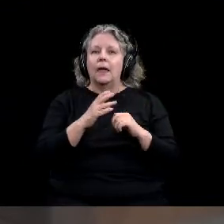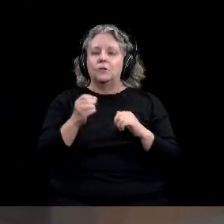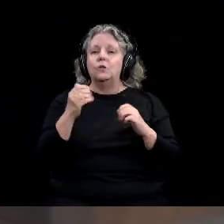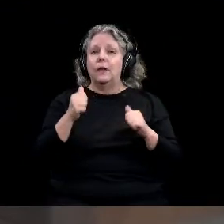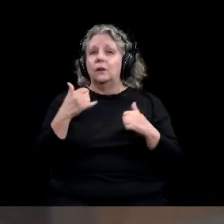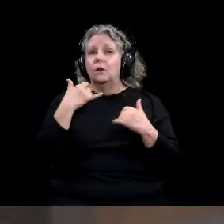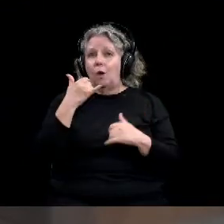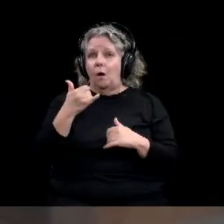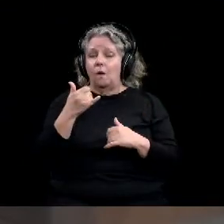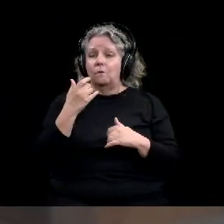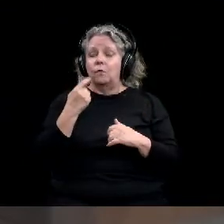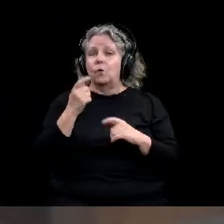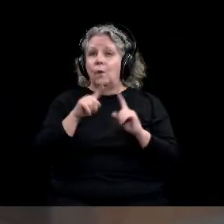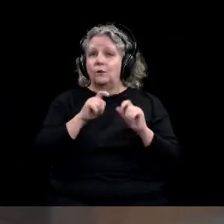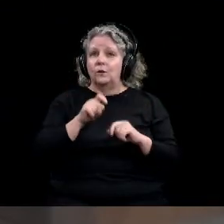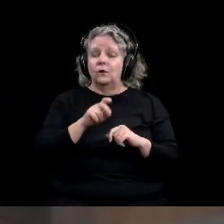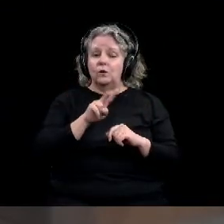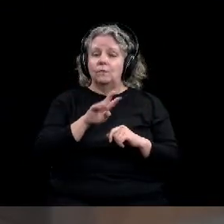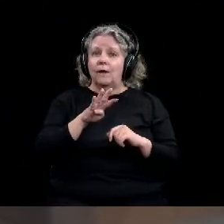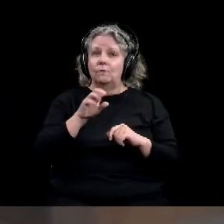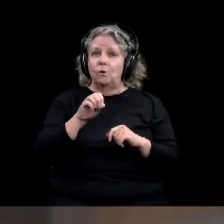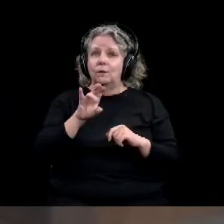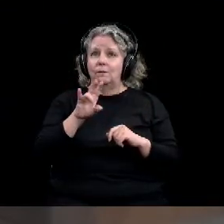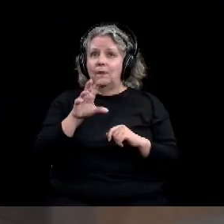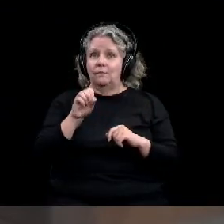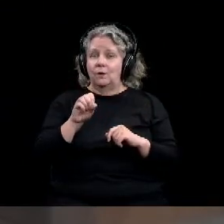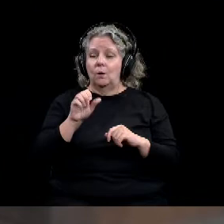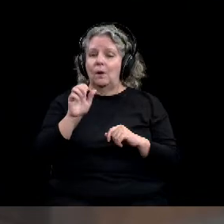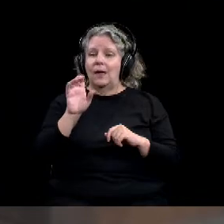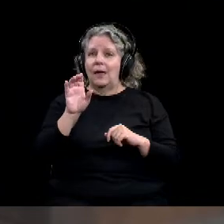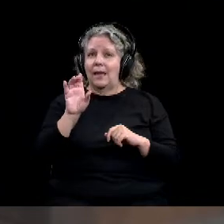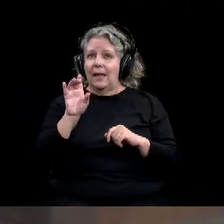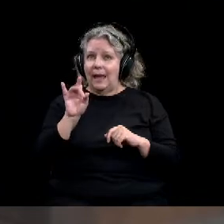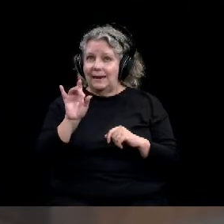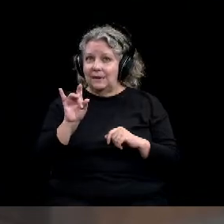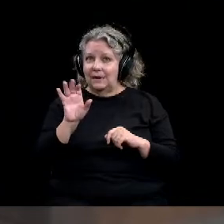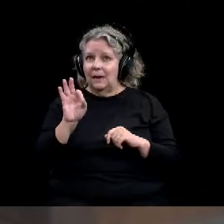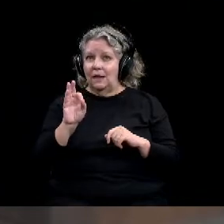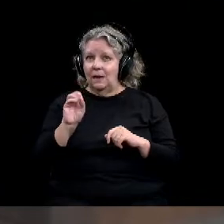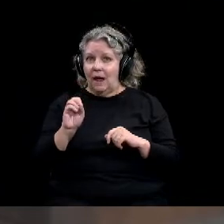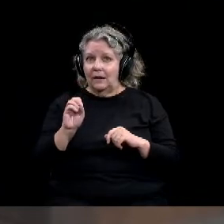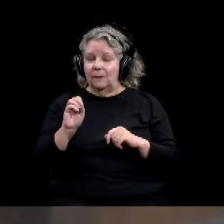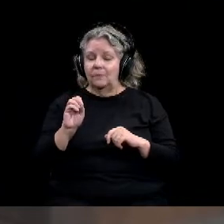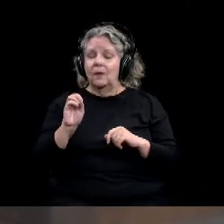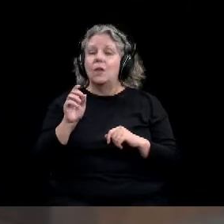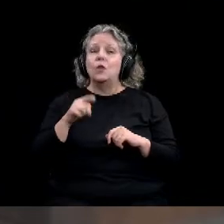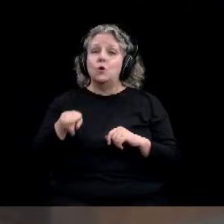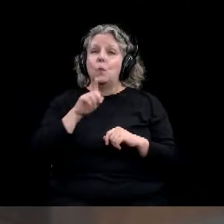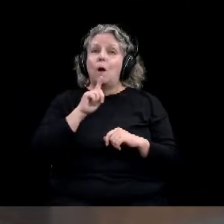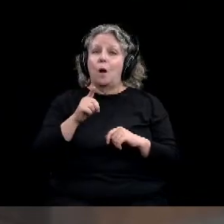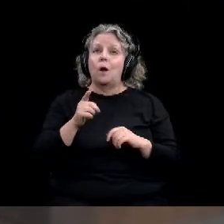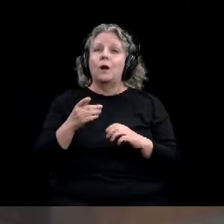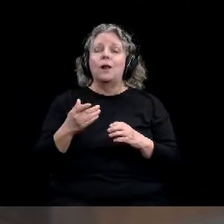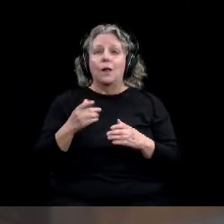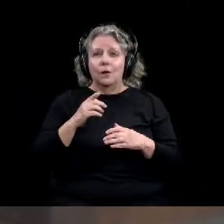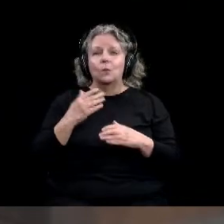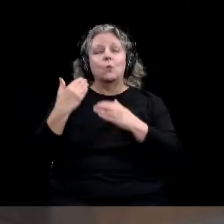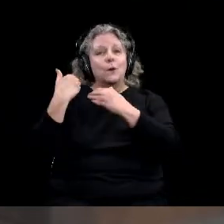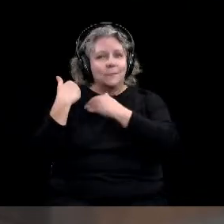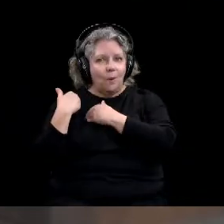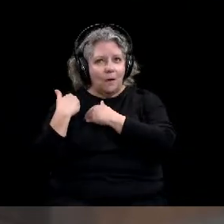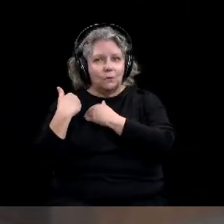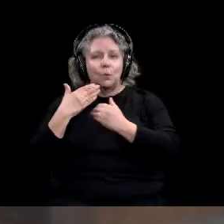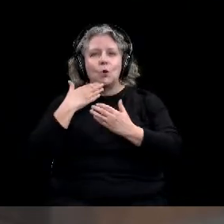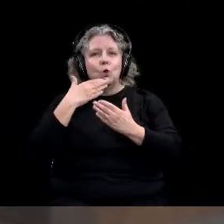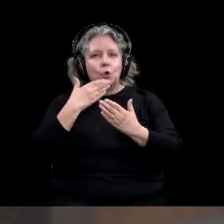254-750-1890. You are being a responsible, good citizen for signing up for the waitlist. The waitlist is over